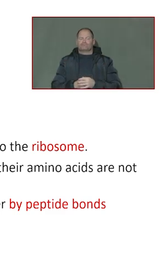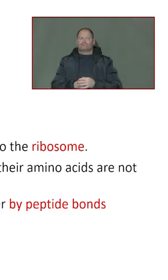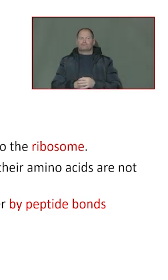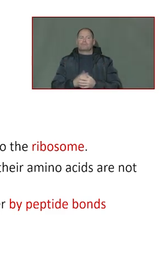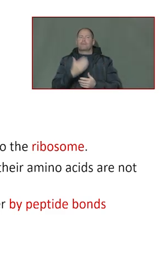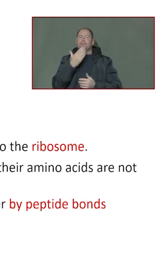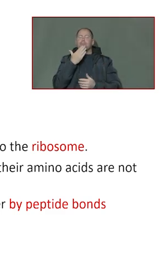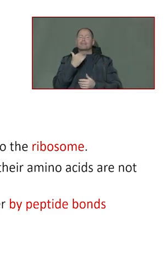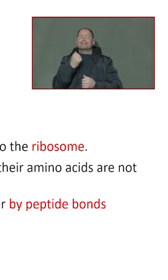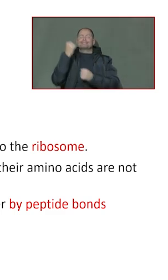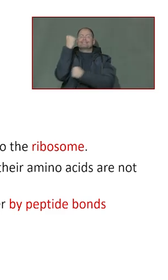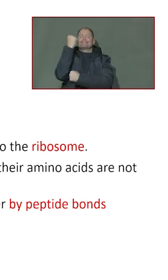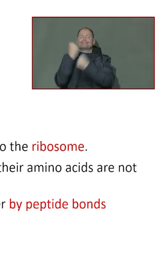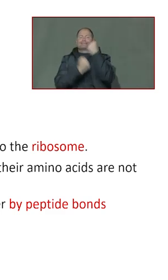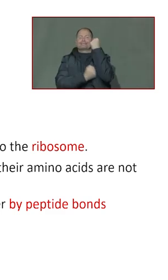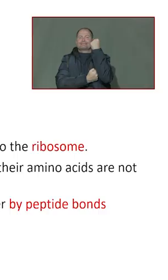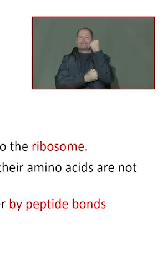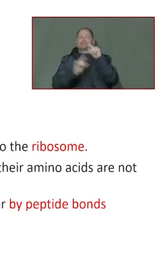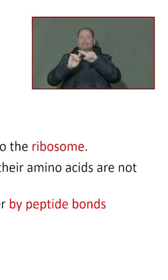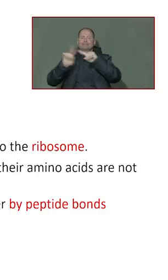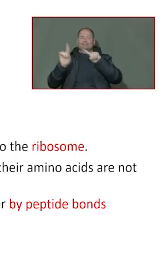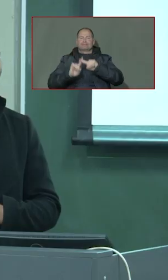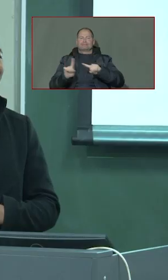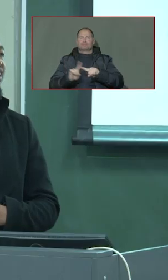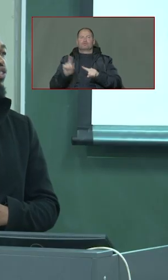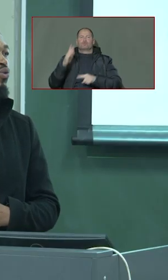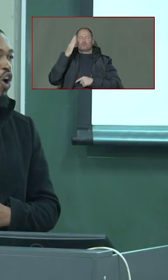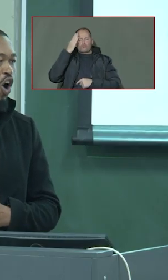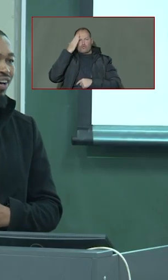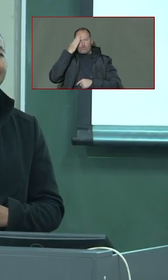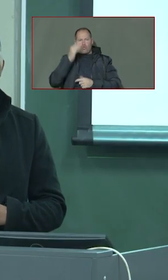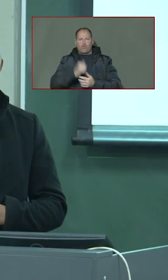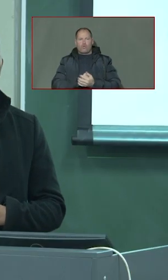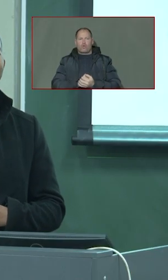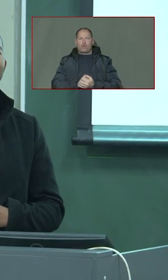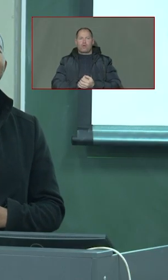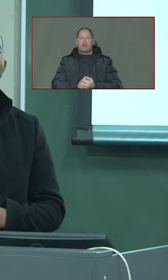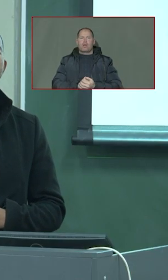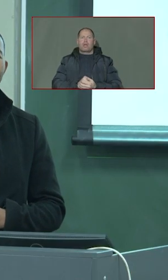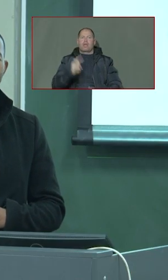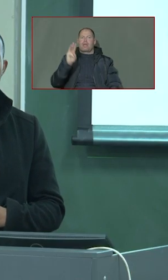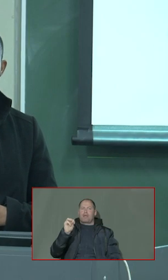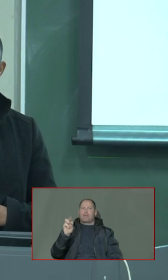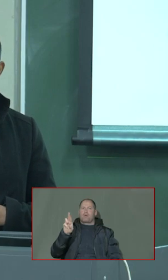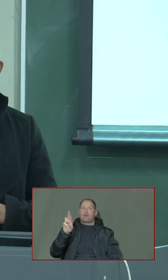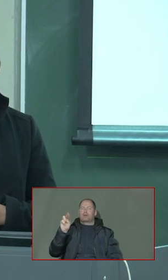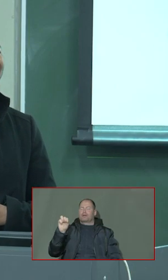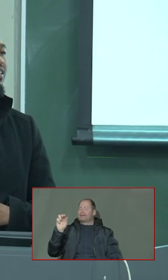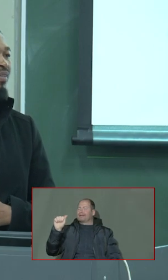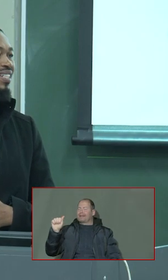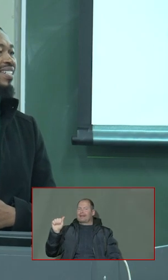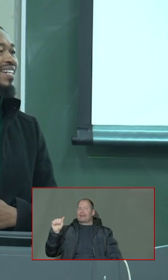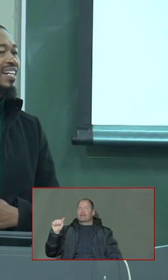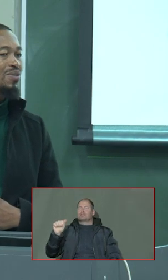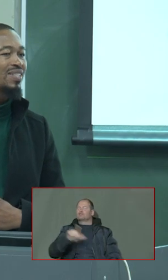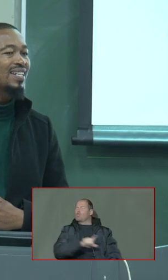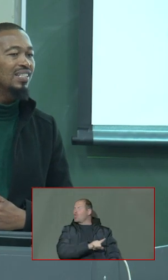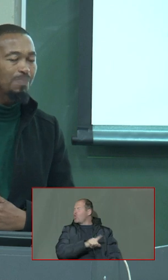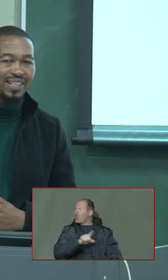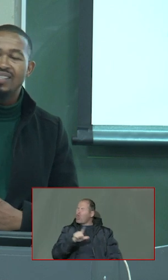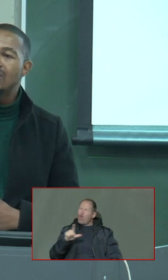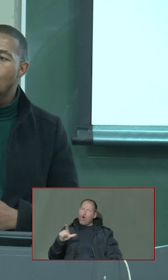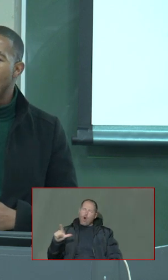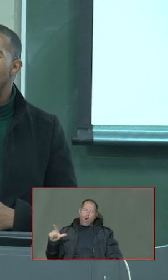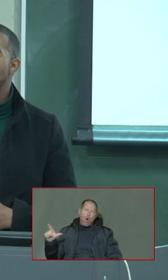the structural differences of the two. mRNA, it's long, it has unlimited what? Unlimited